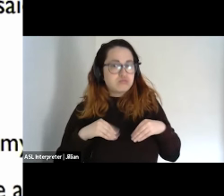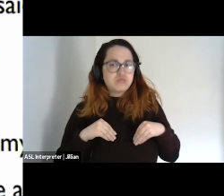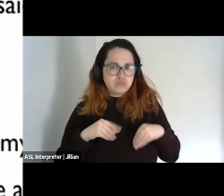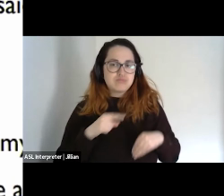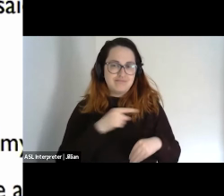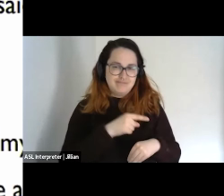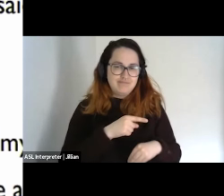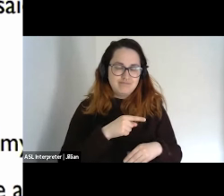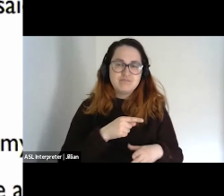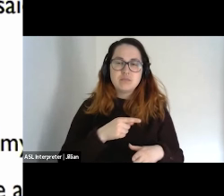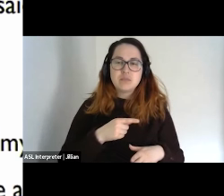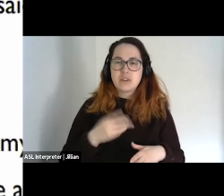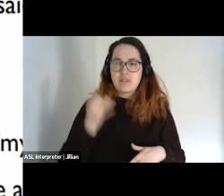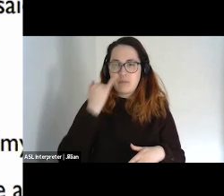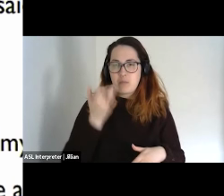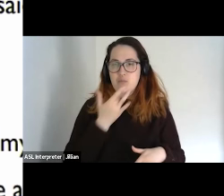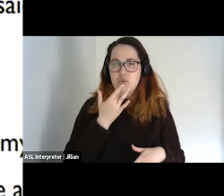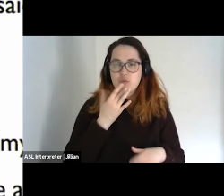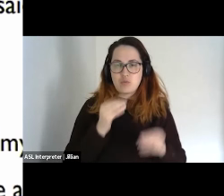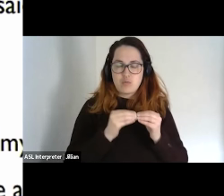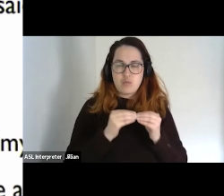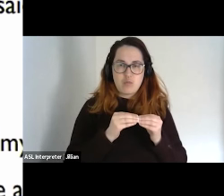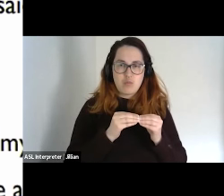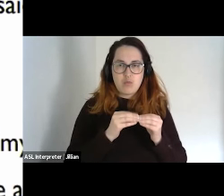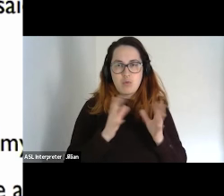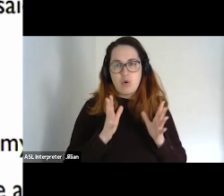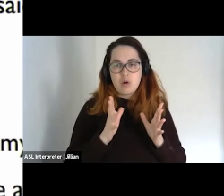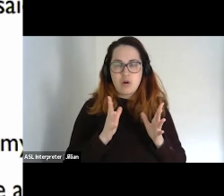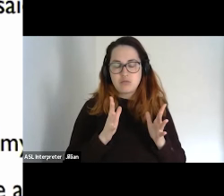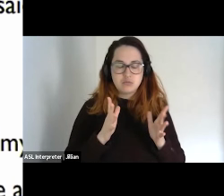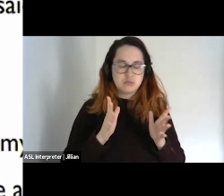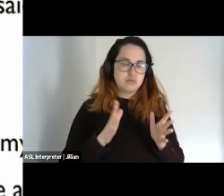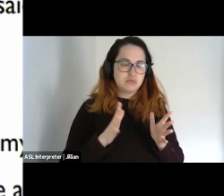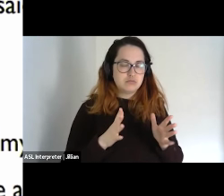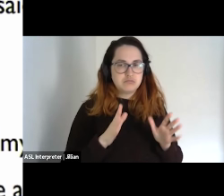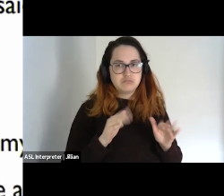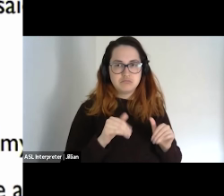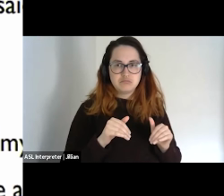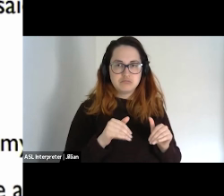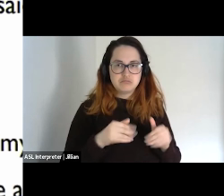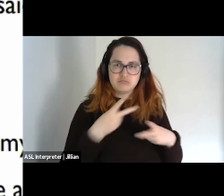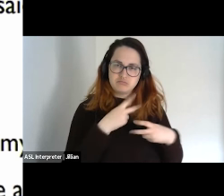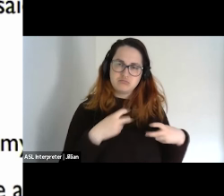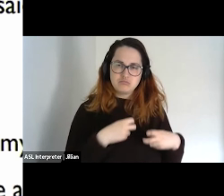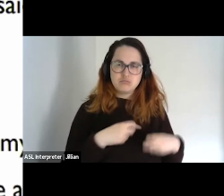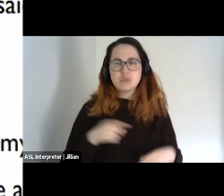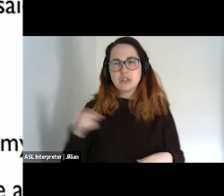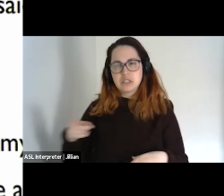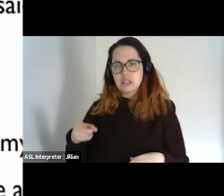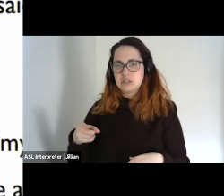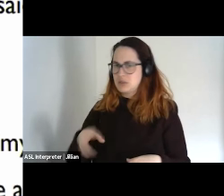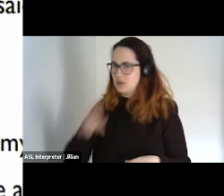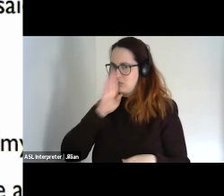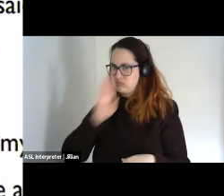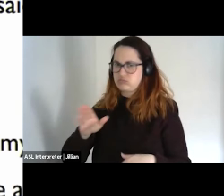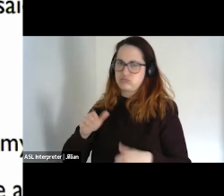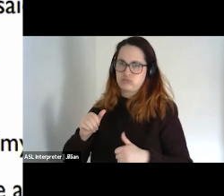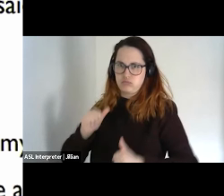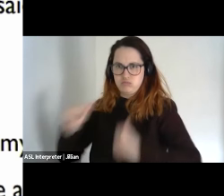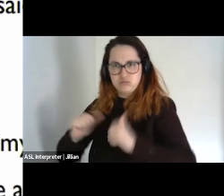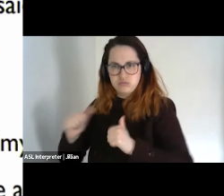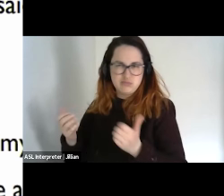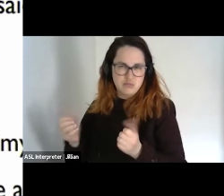than implement something very, very sort of very forward, I would say. So the behavioral